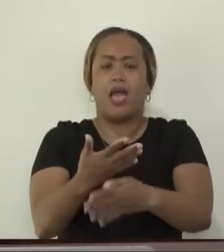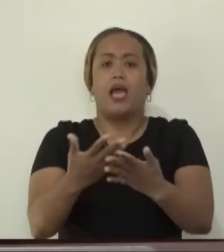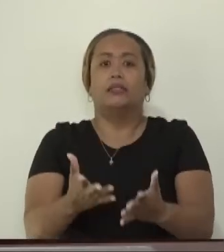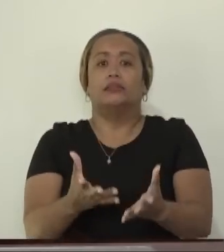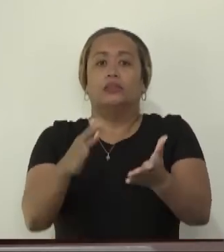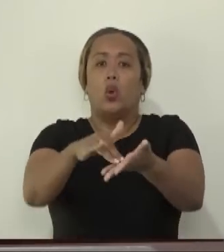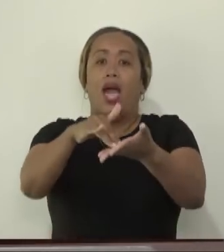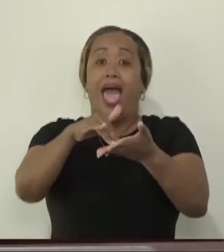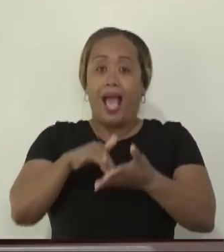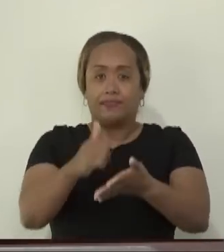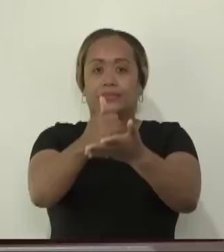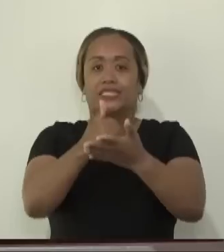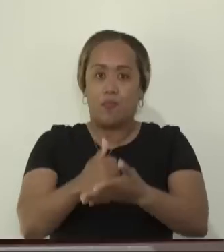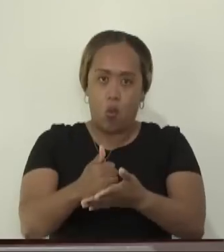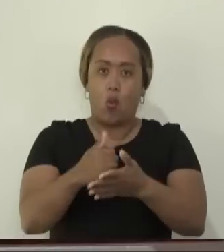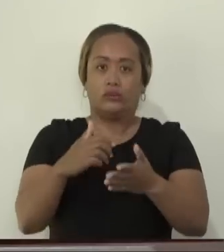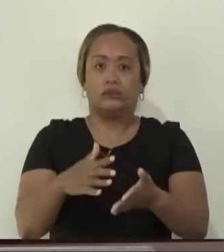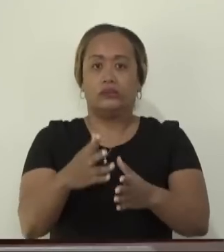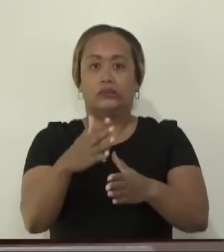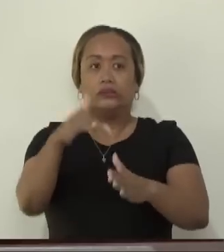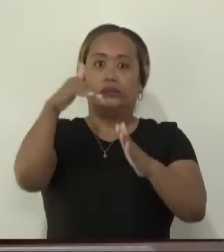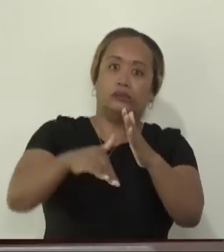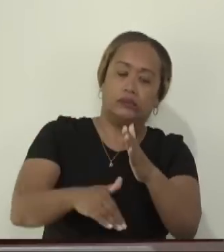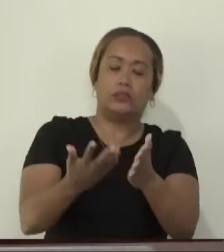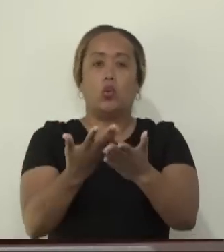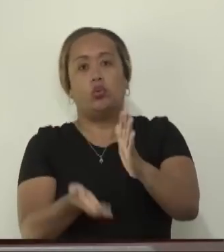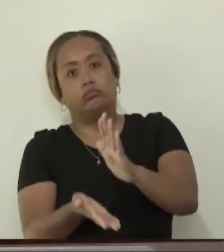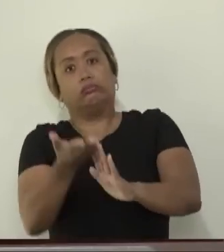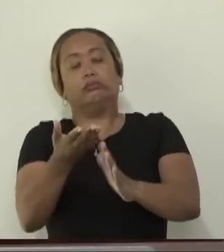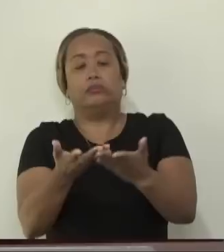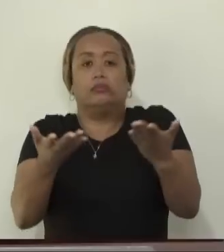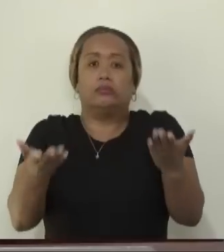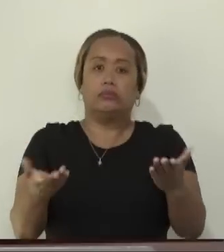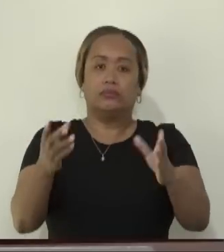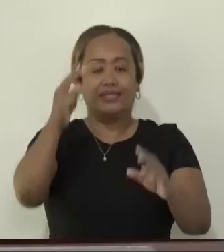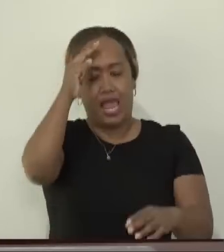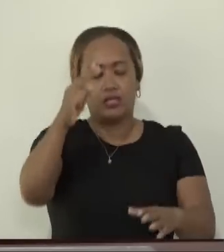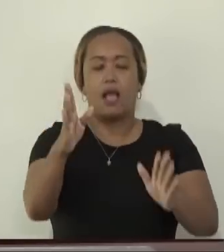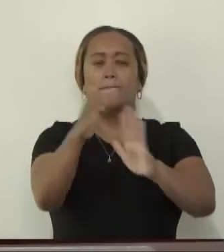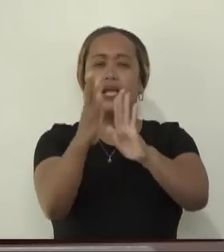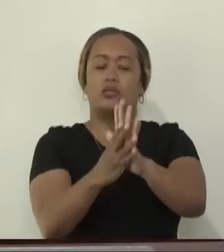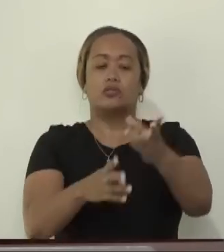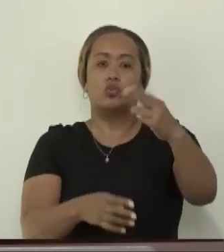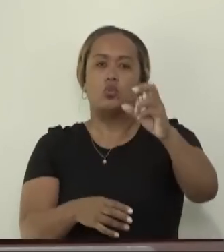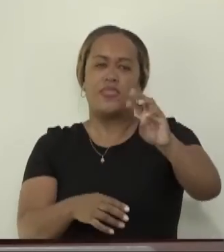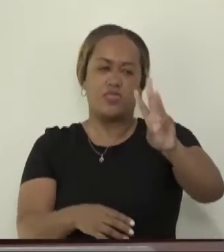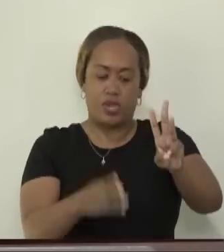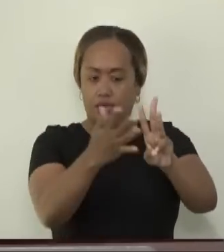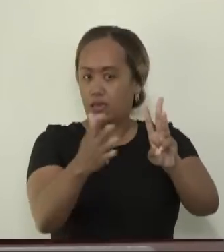cushion against future shocks. The 2023-2024 national budget has been